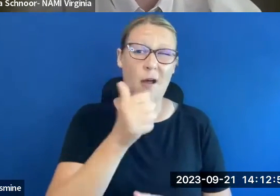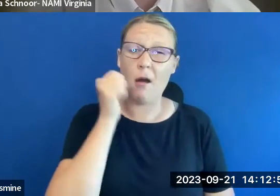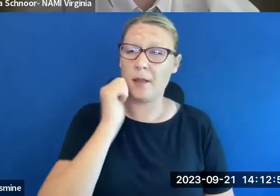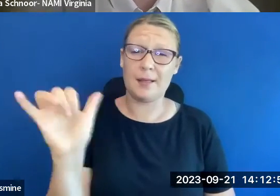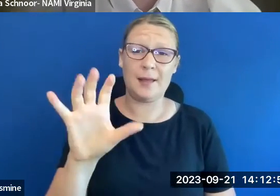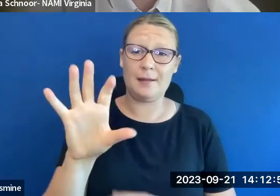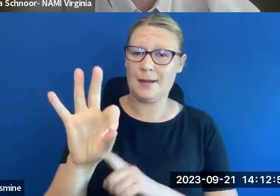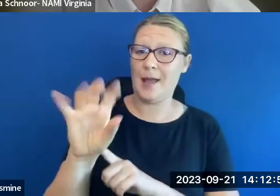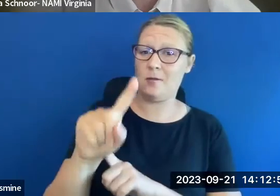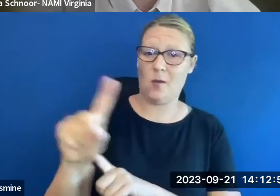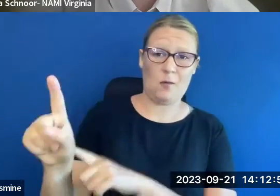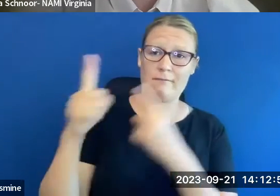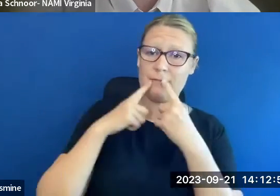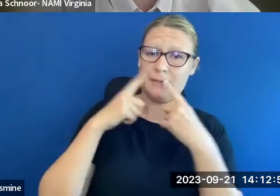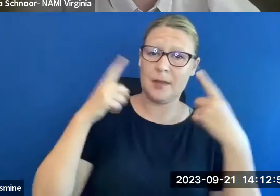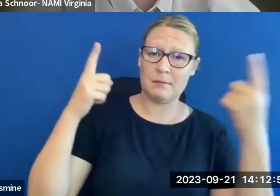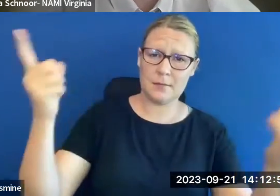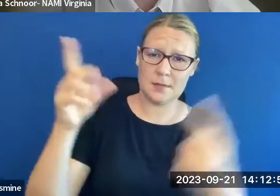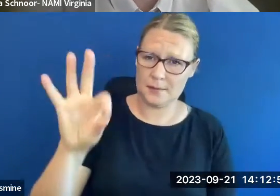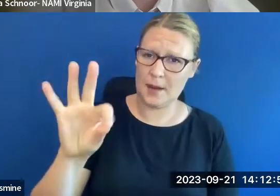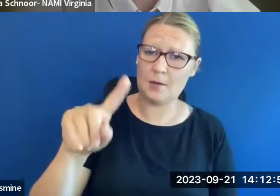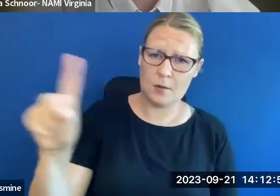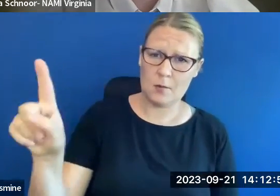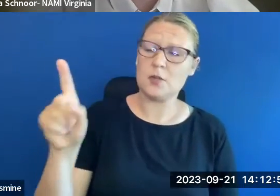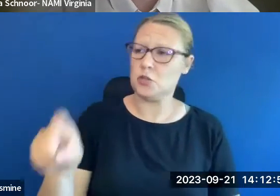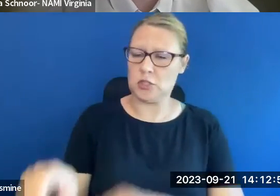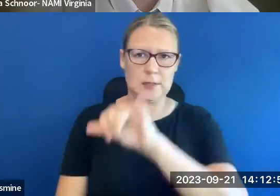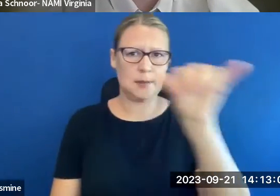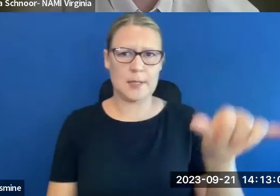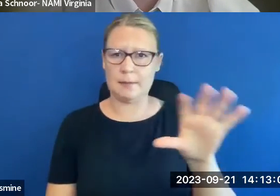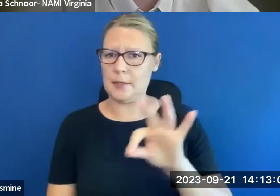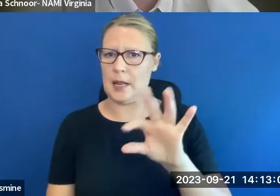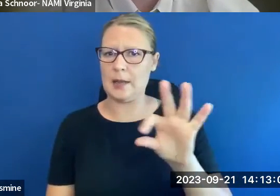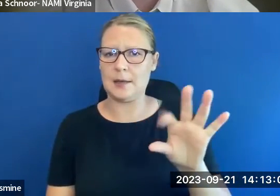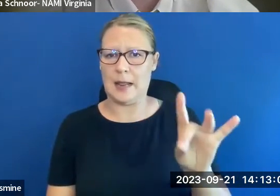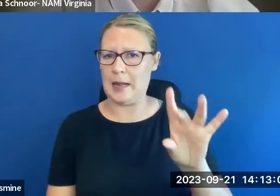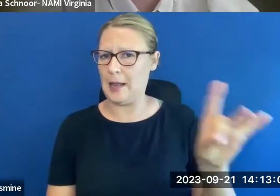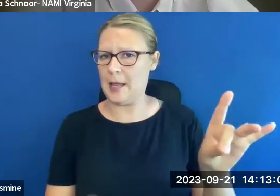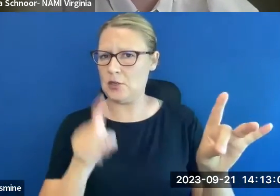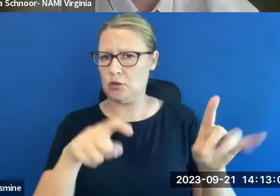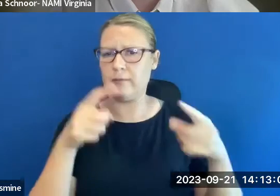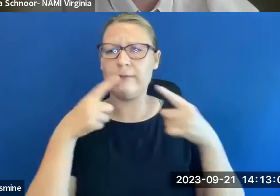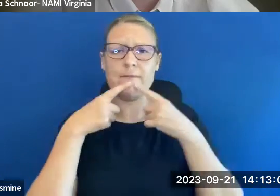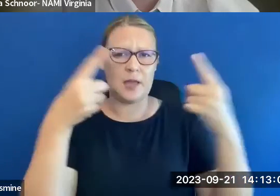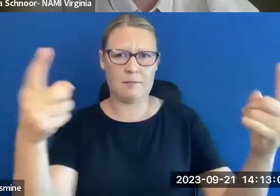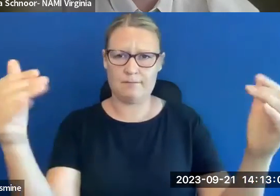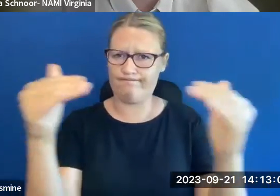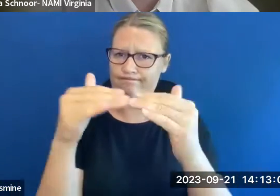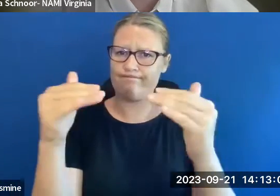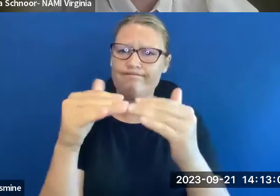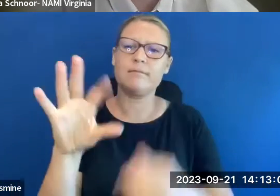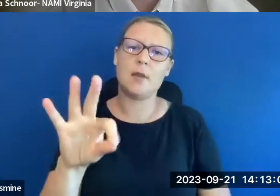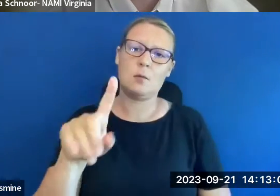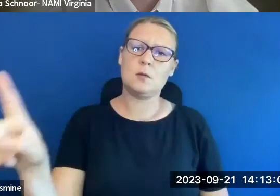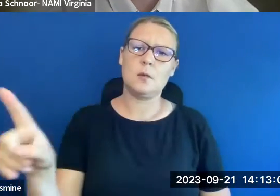that common to everyone. If you know 911, you should know 988 and what the purposes for using them